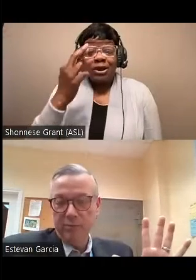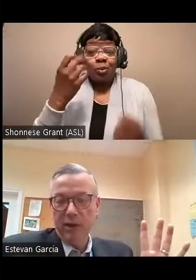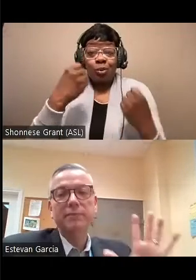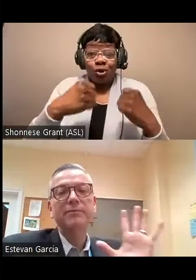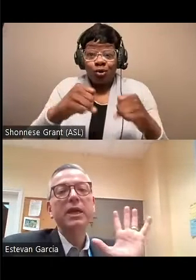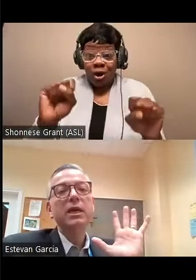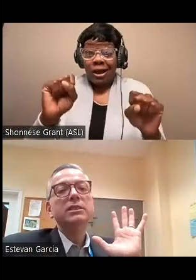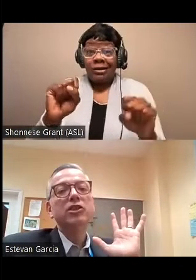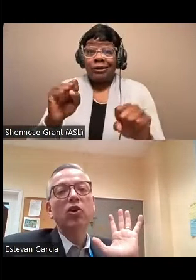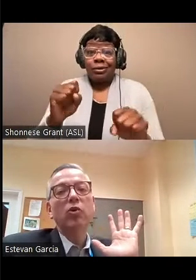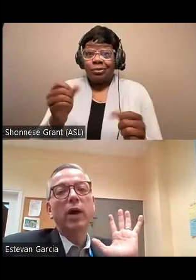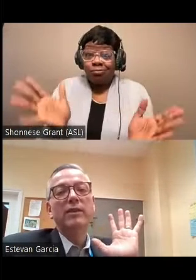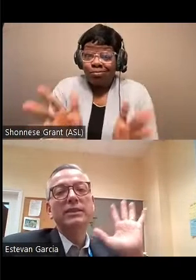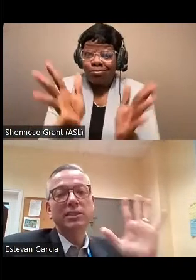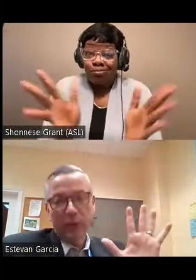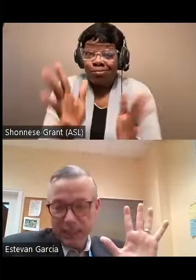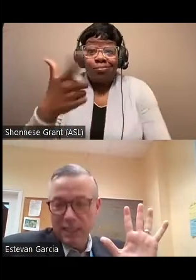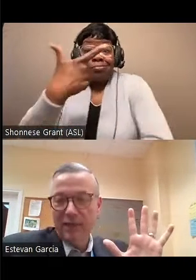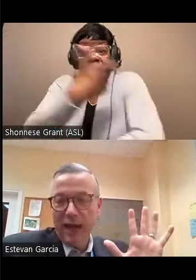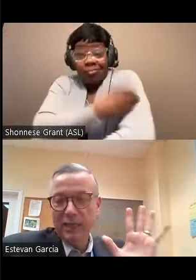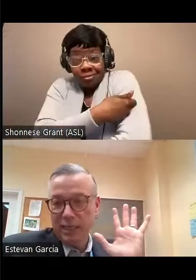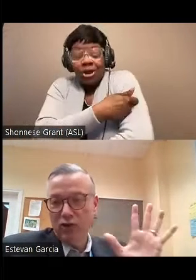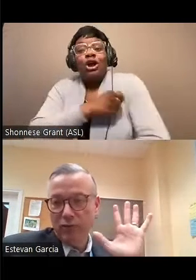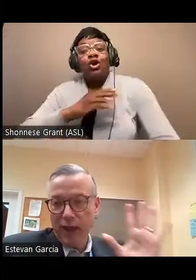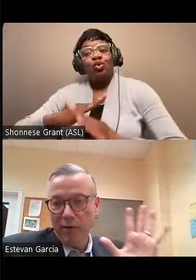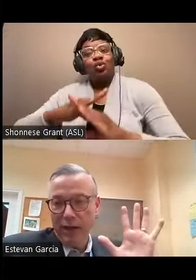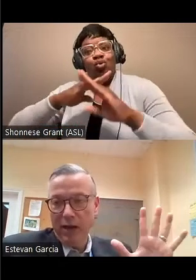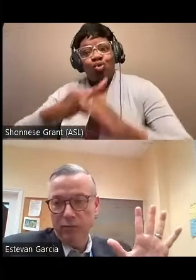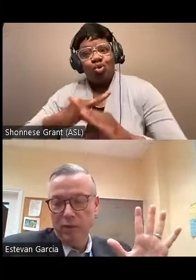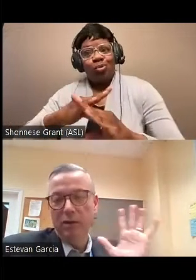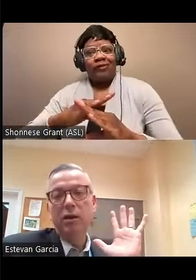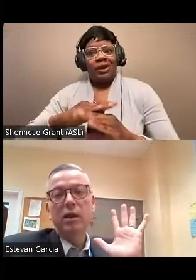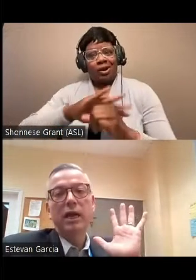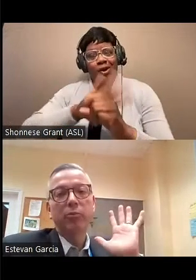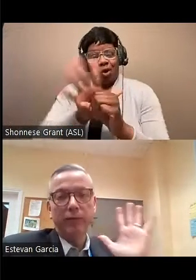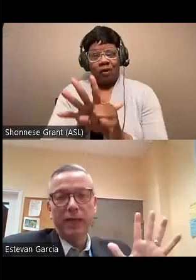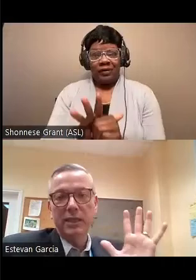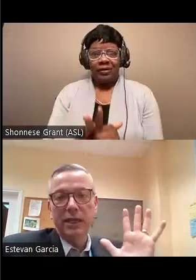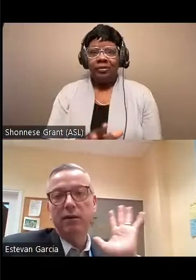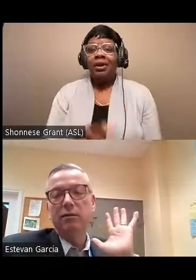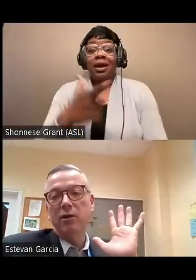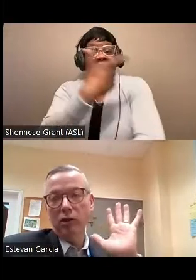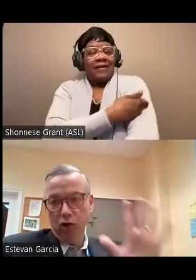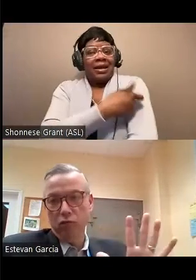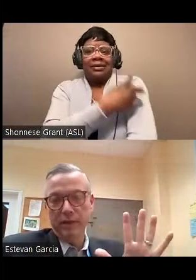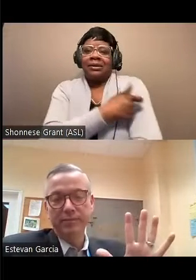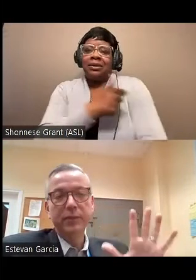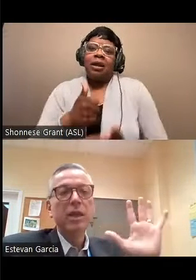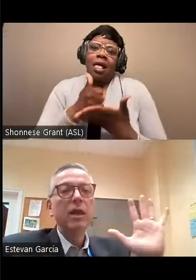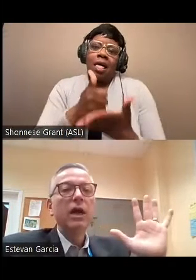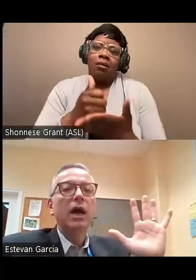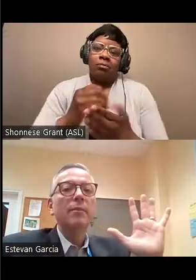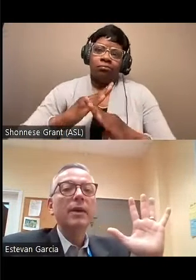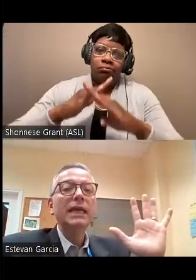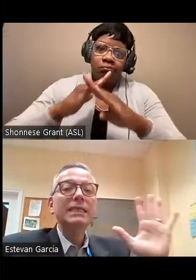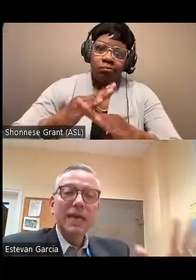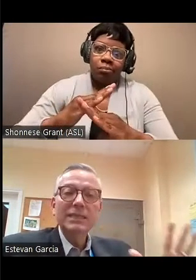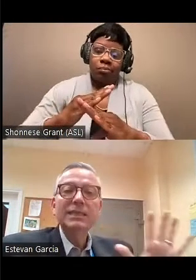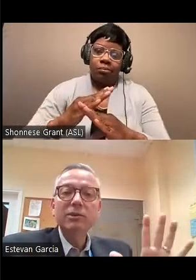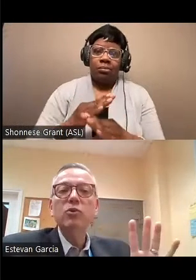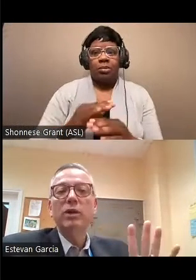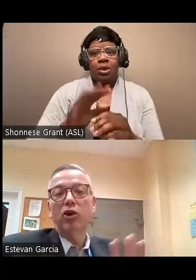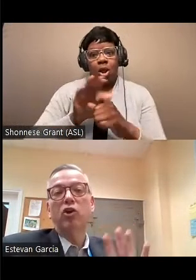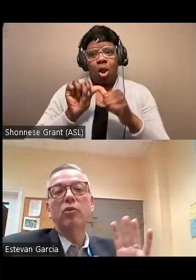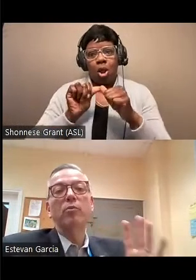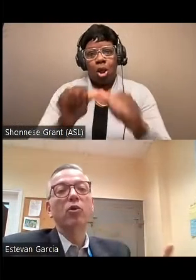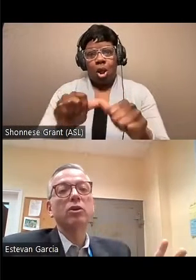with, right? So, and this is the reason that vaccines are very helpful in preventing long COVID. It does